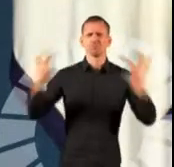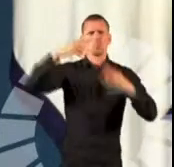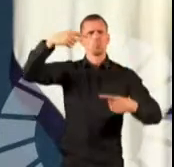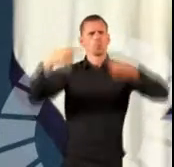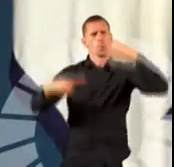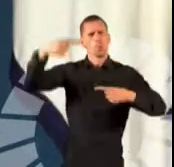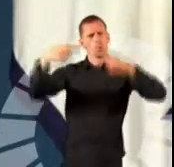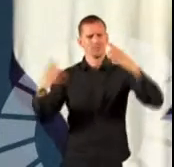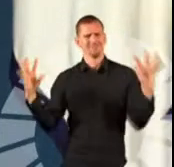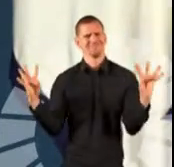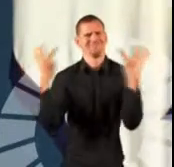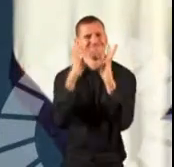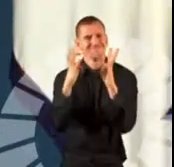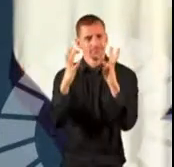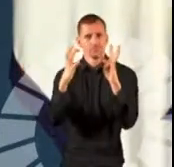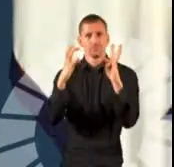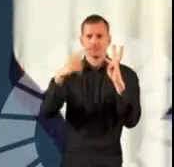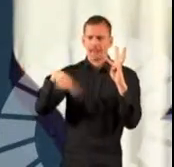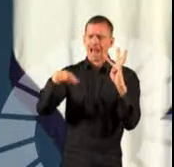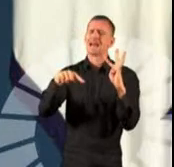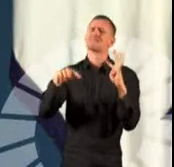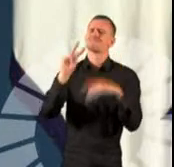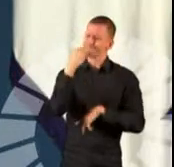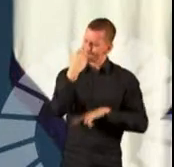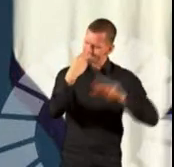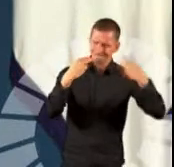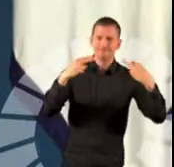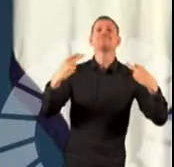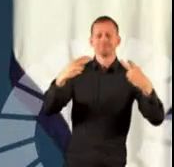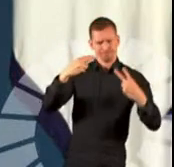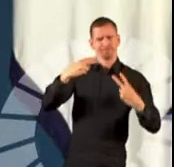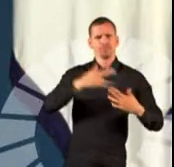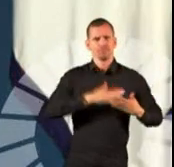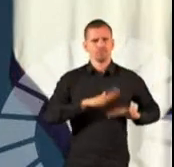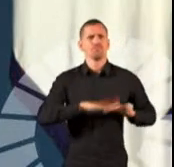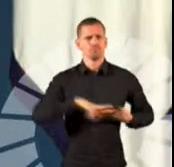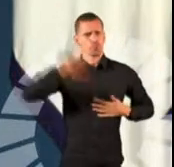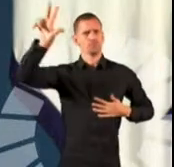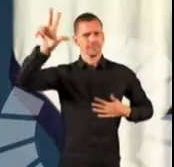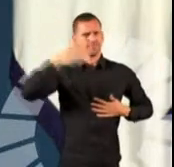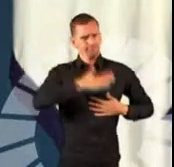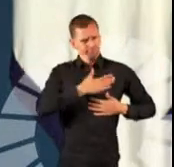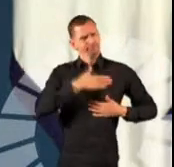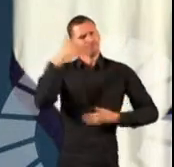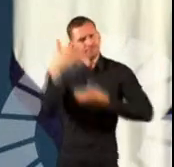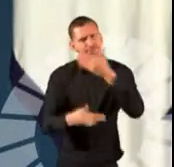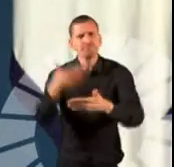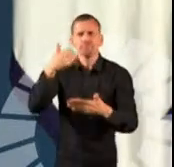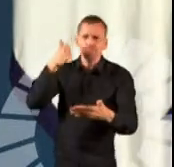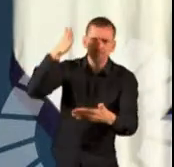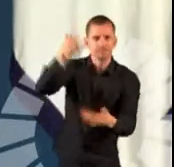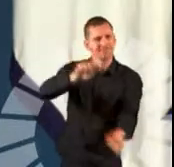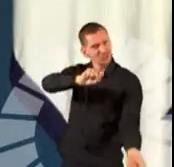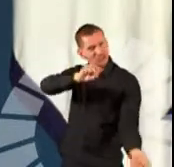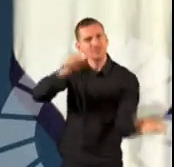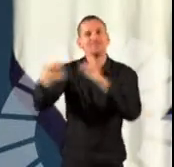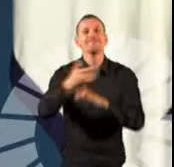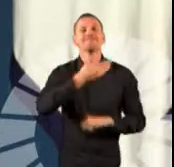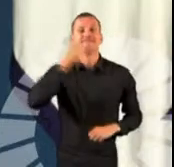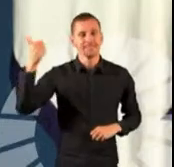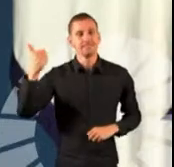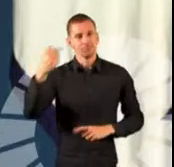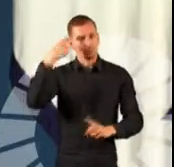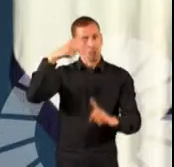pledged to unite behind the principles of democracy. And as we move forward, I